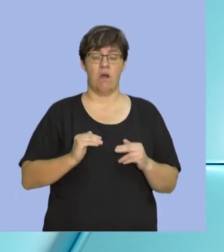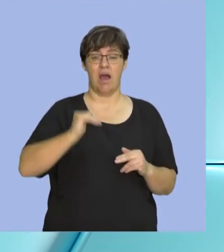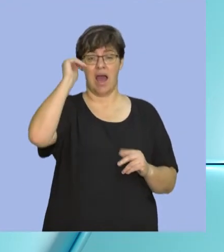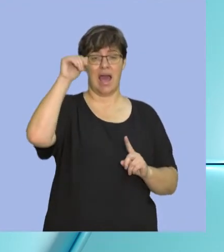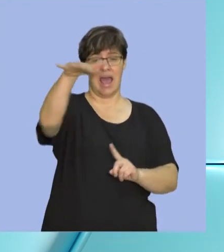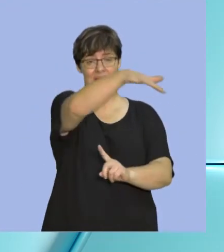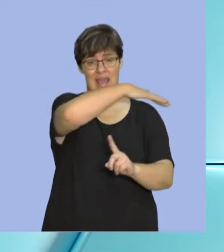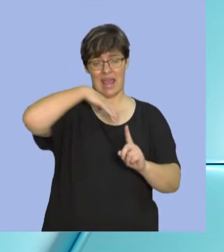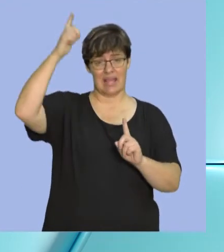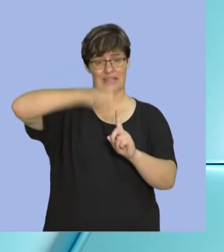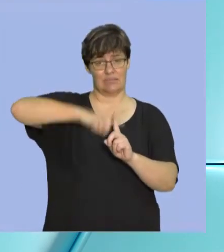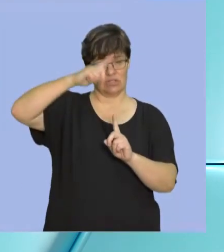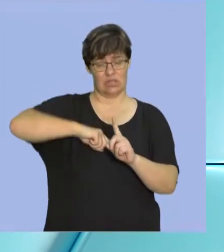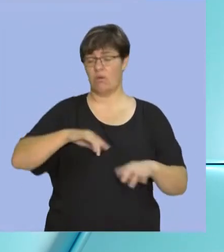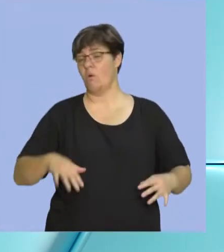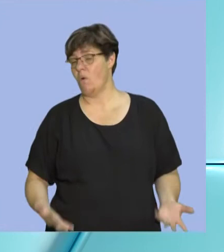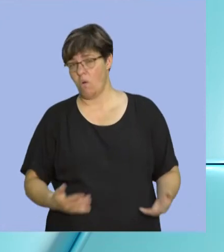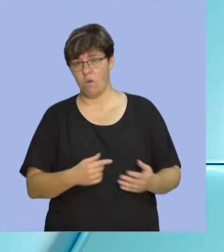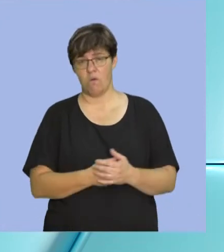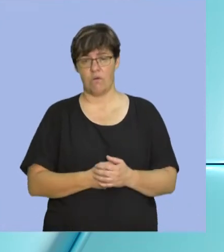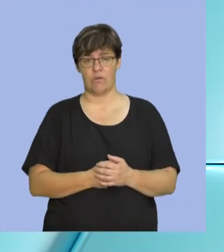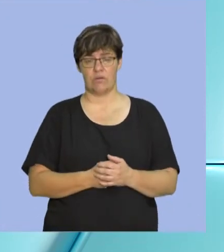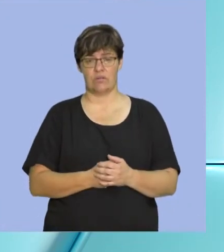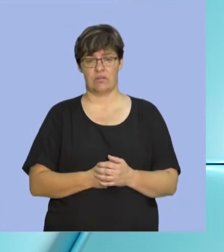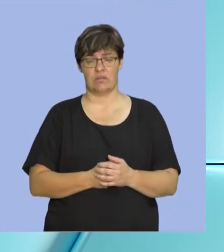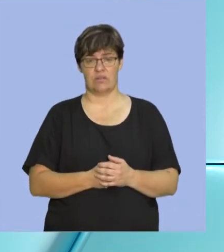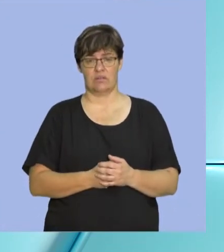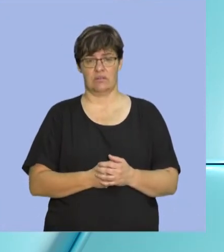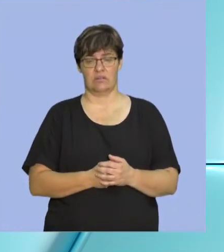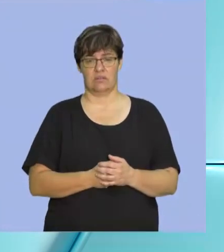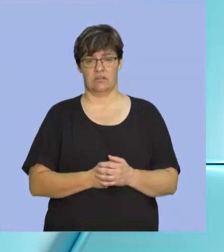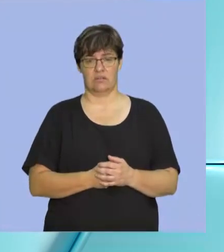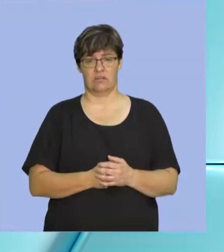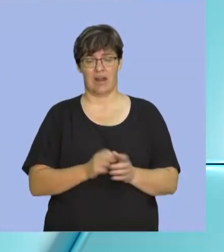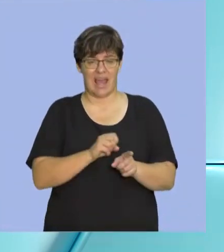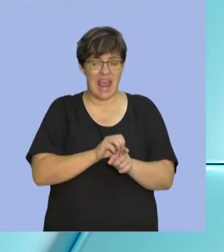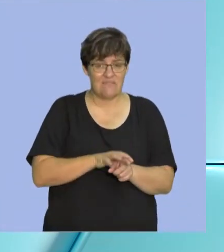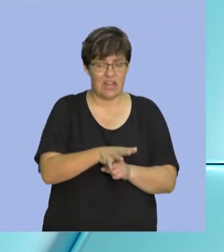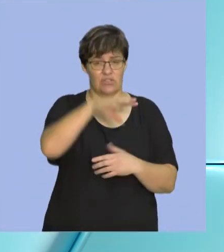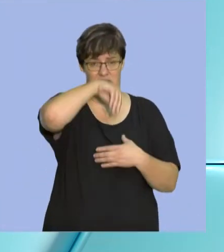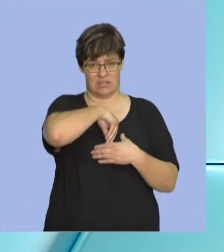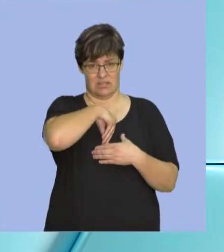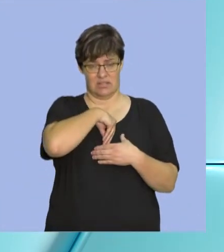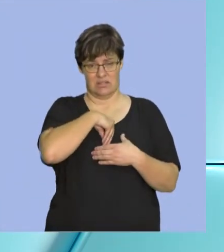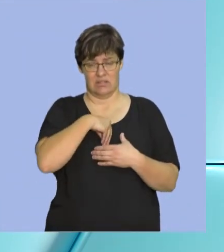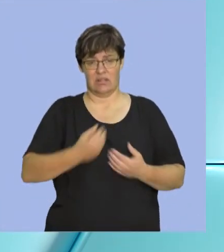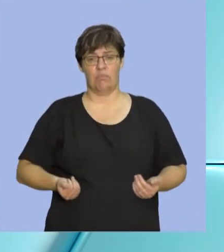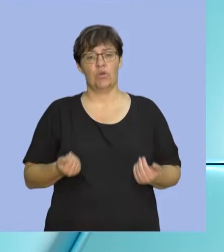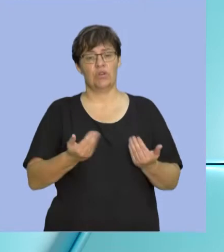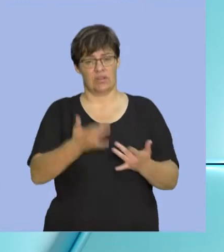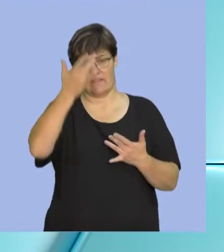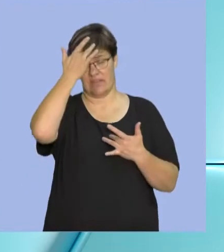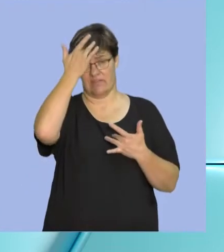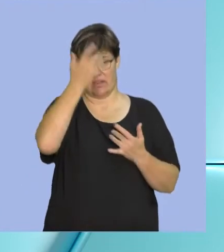external temperatures, or it could be because of an infection where the body produces a fever.